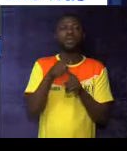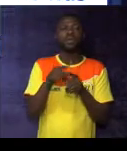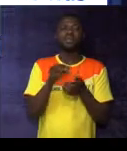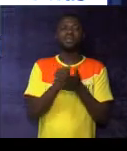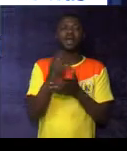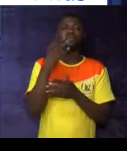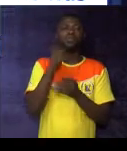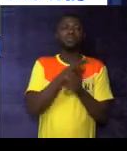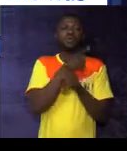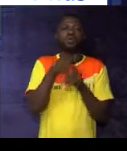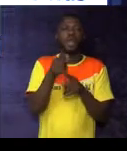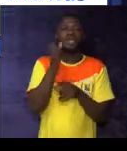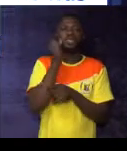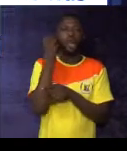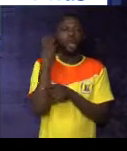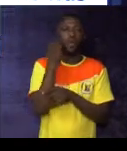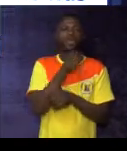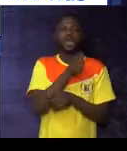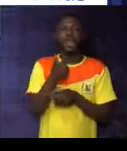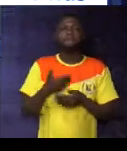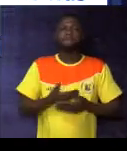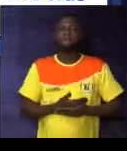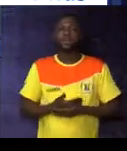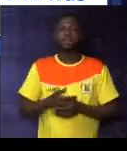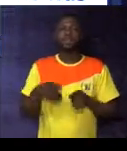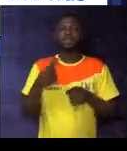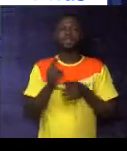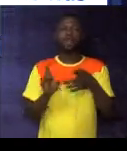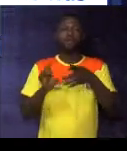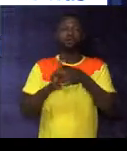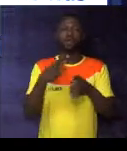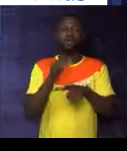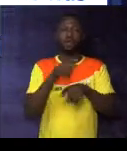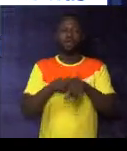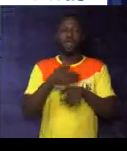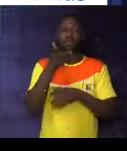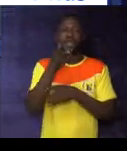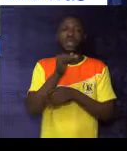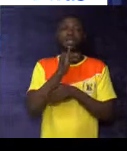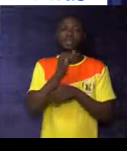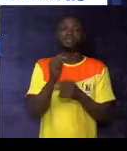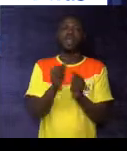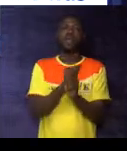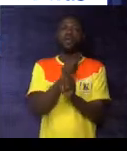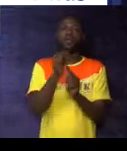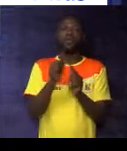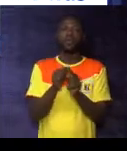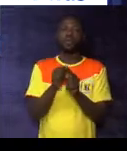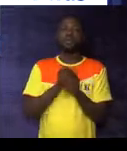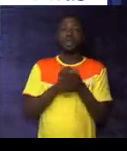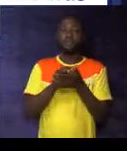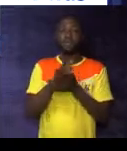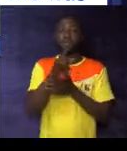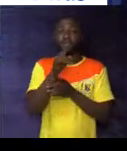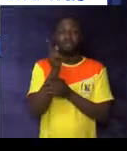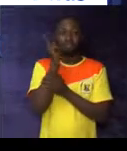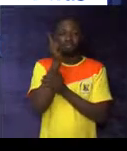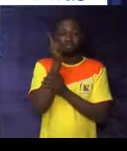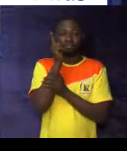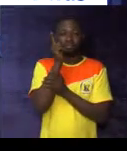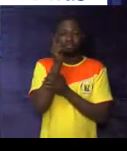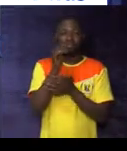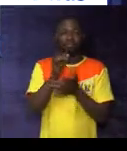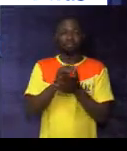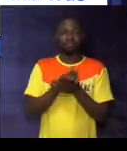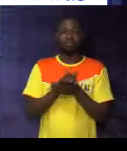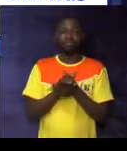beautiful when? That was when she was a baby. So the conjunction of time here is when. I believe you're following